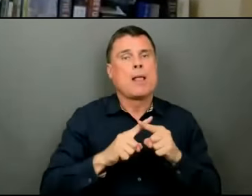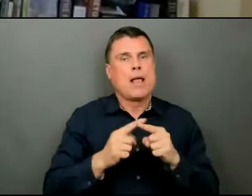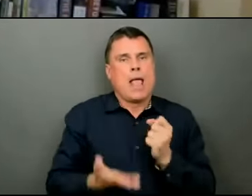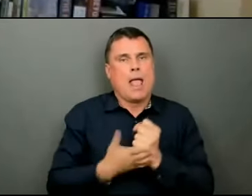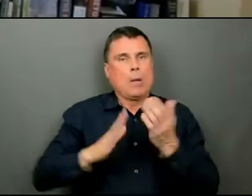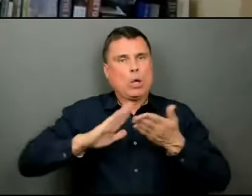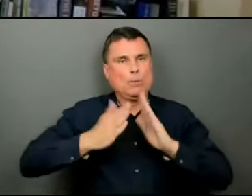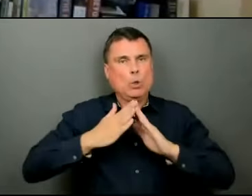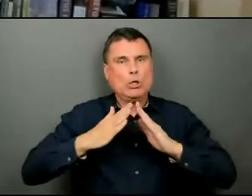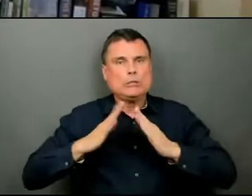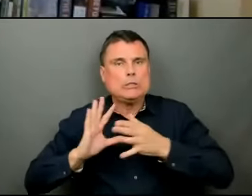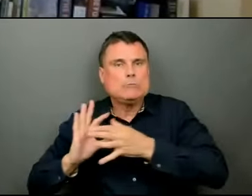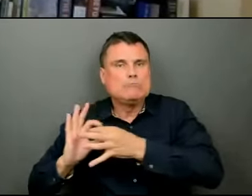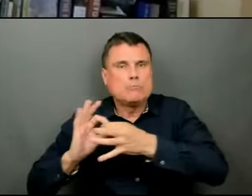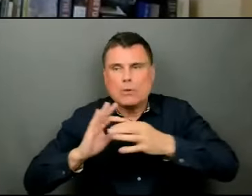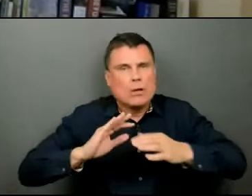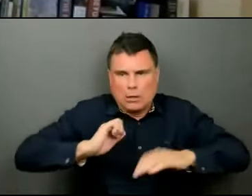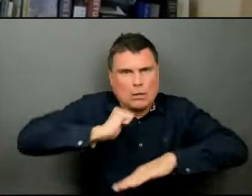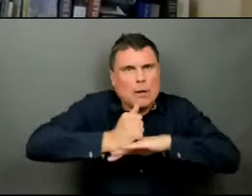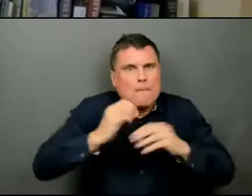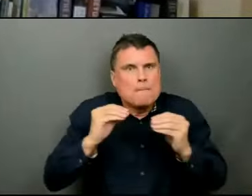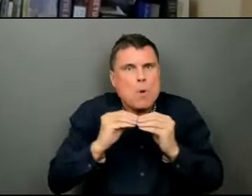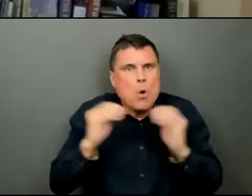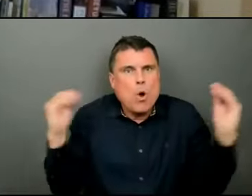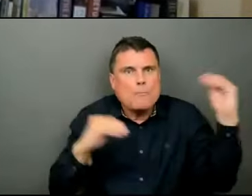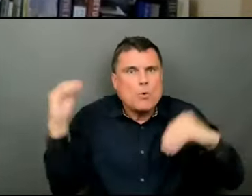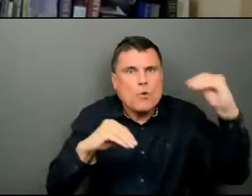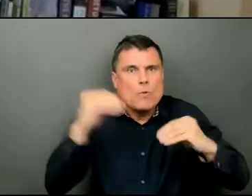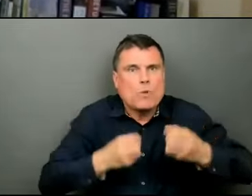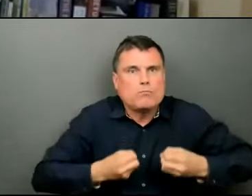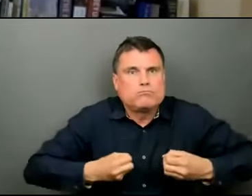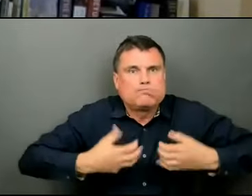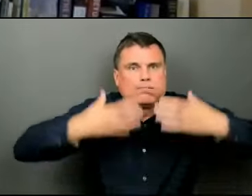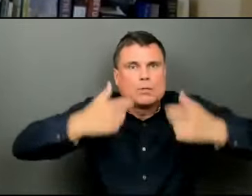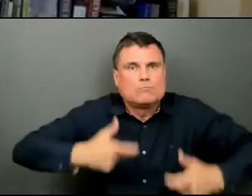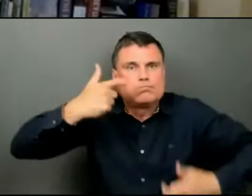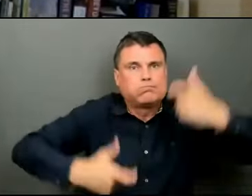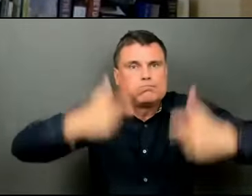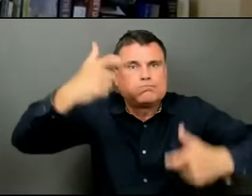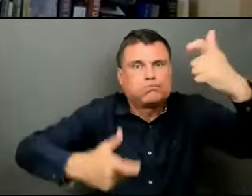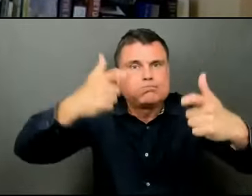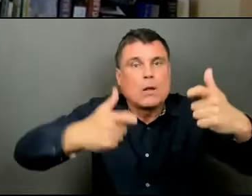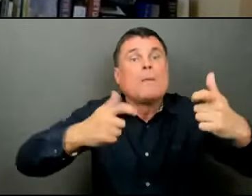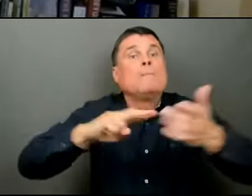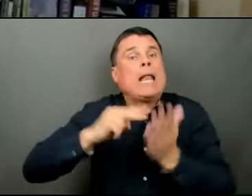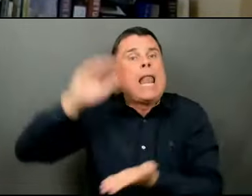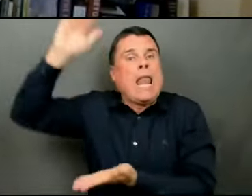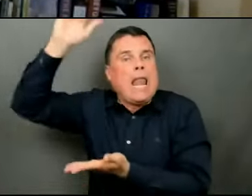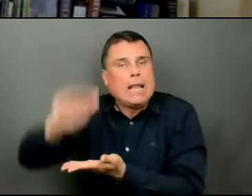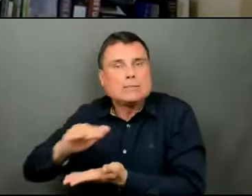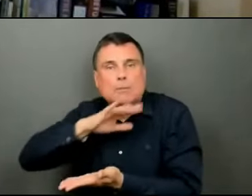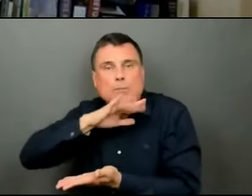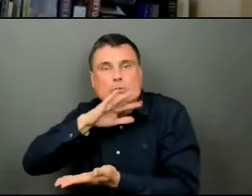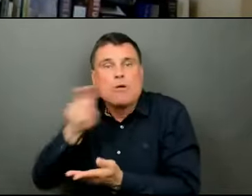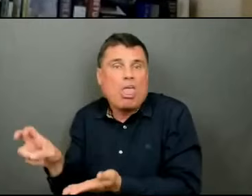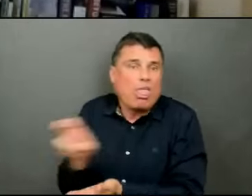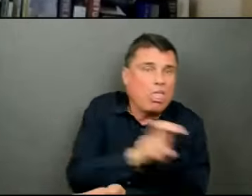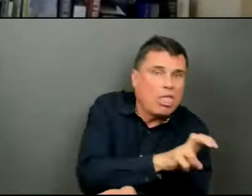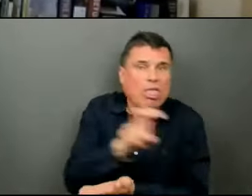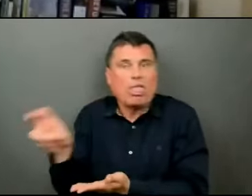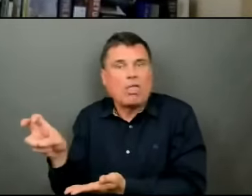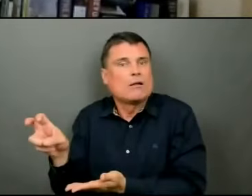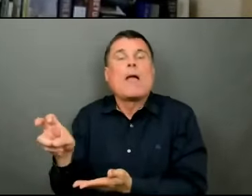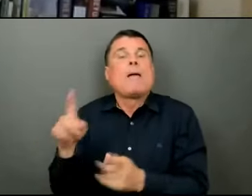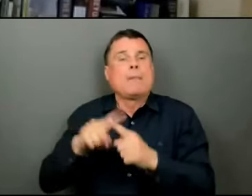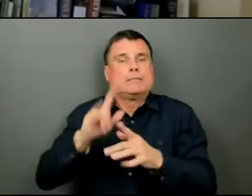us tackle the climate emergency, and it is a huge step towards our economic recovery. And I also want to stress that this isn't just